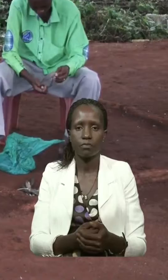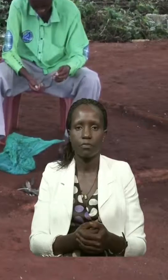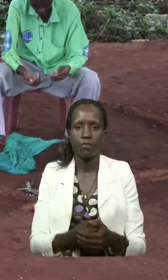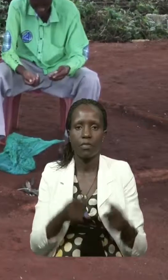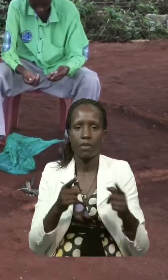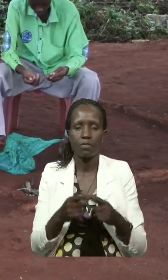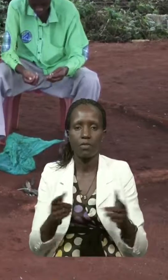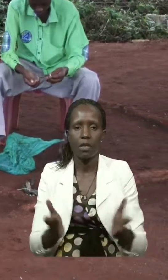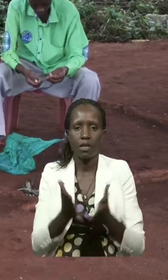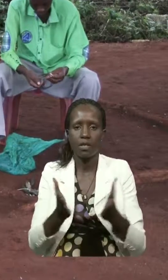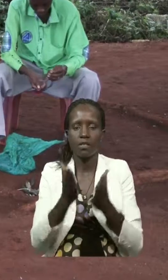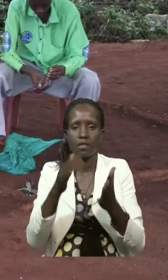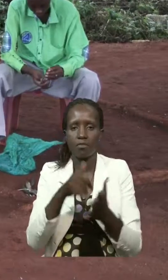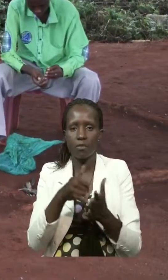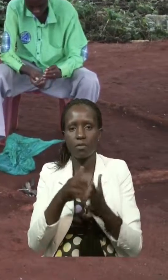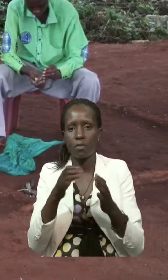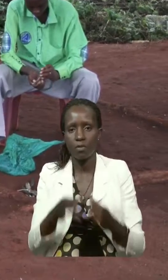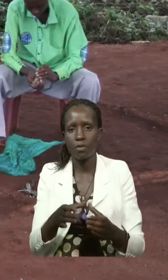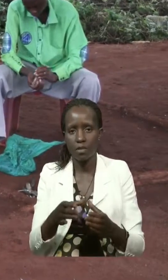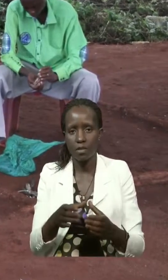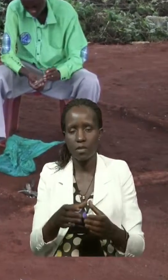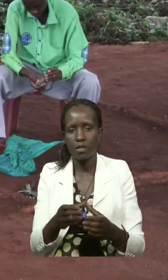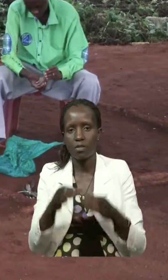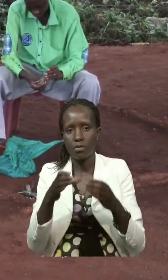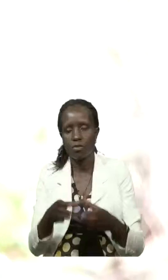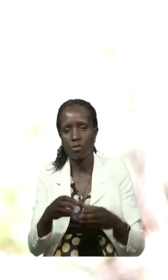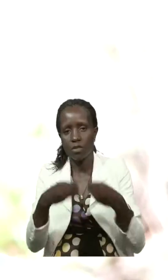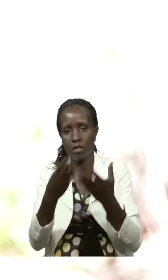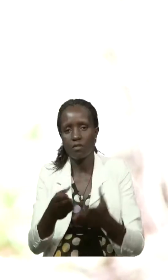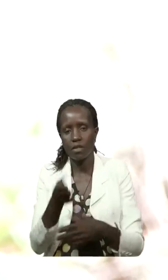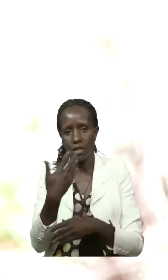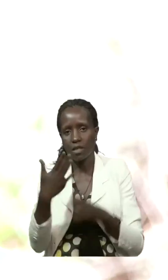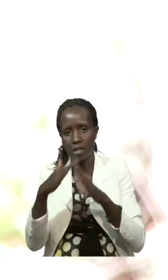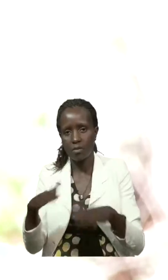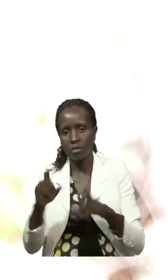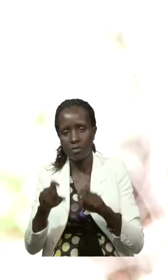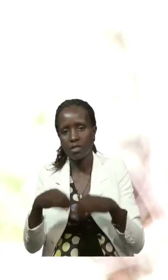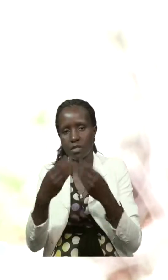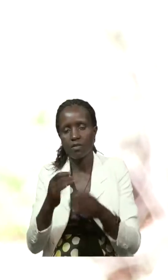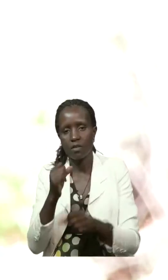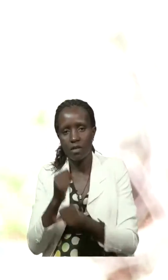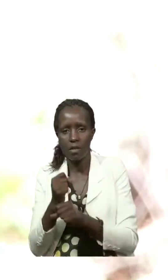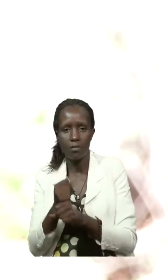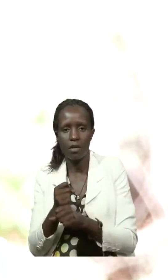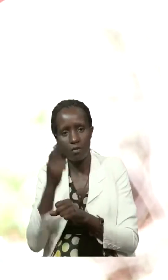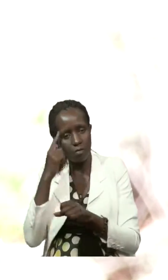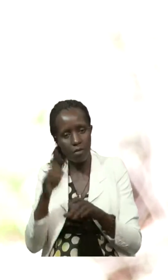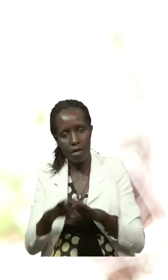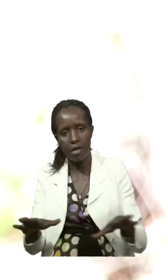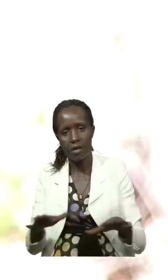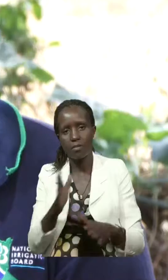To enhance involvement of the community, the groups issued with the greenhouses are required to provide labor for the required